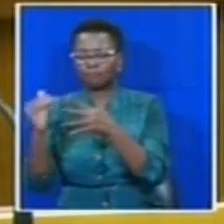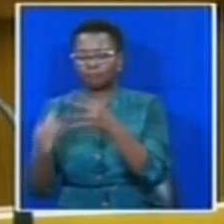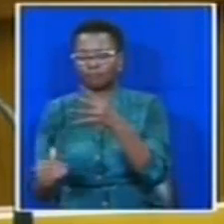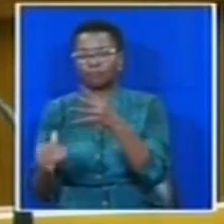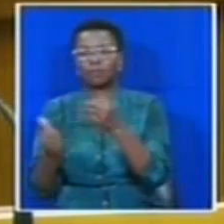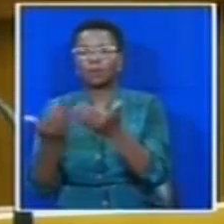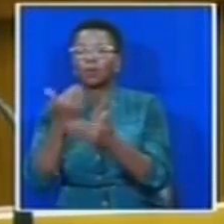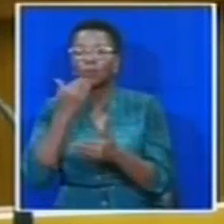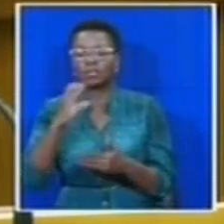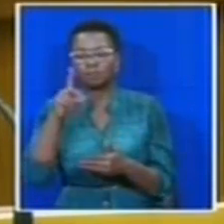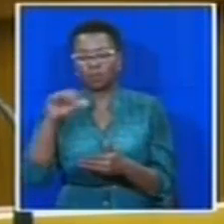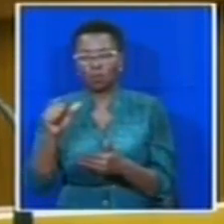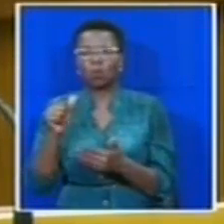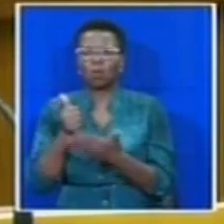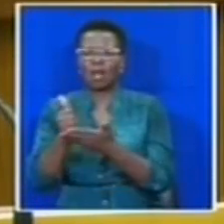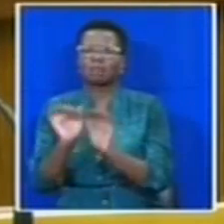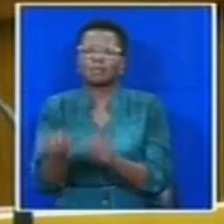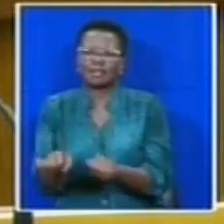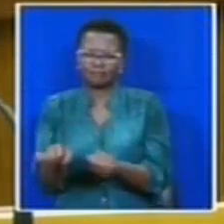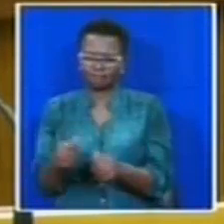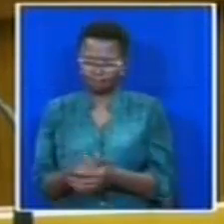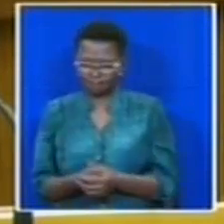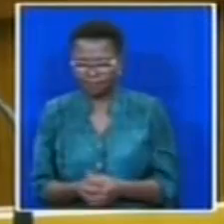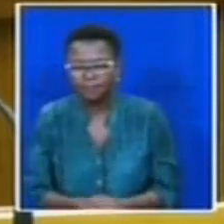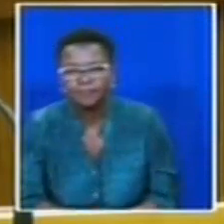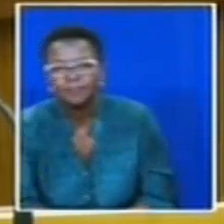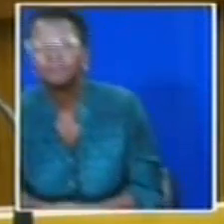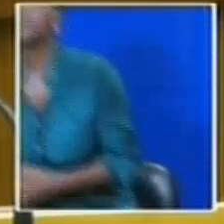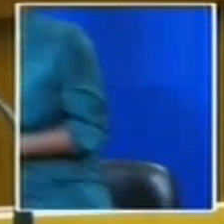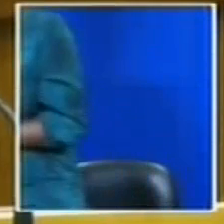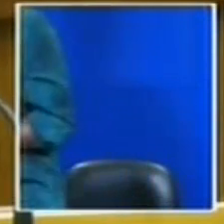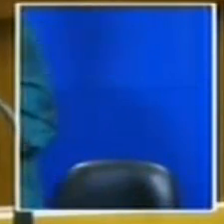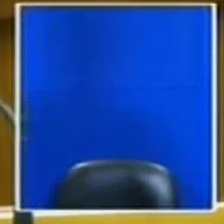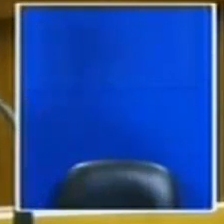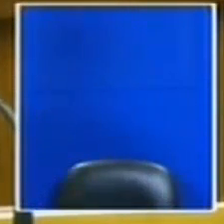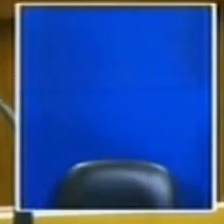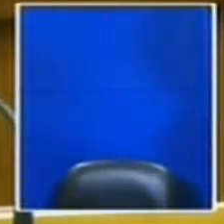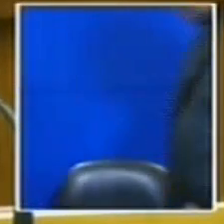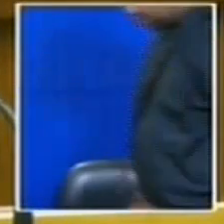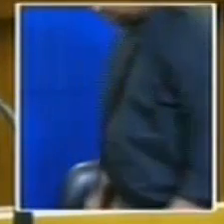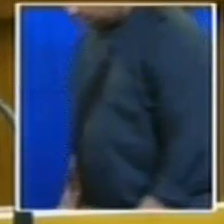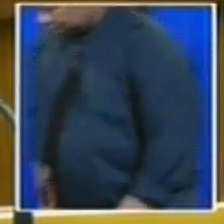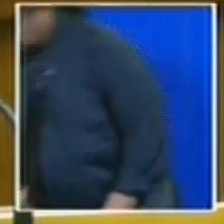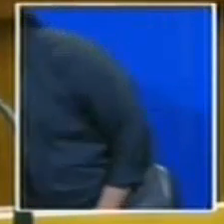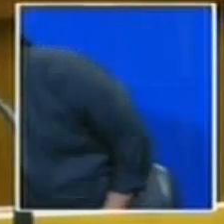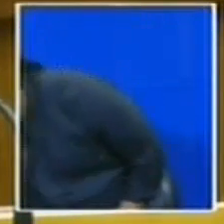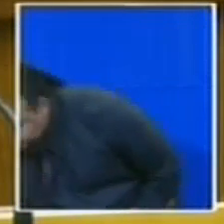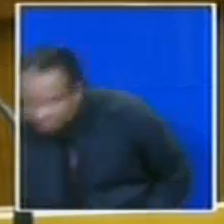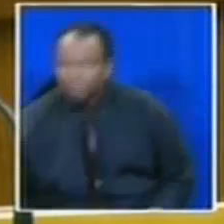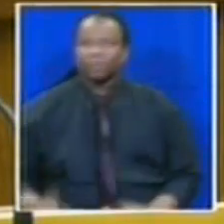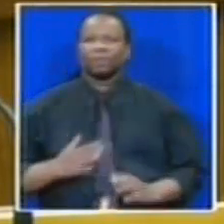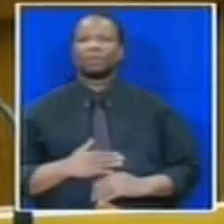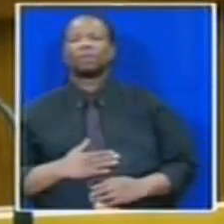go a long way. Similarly, in local government, far more can be done to improve financial performance, financial